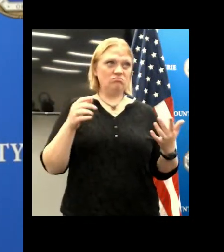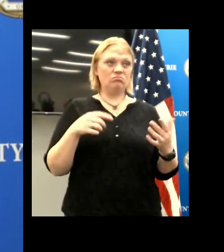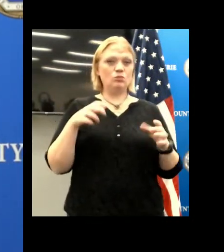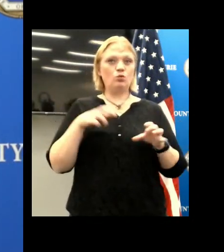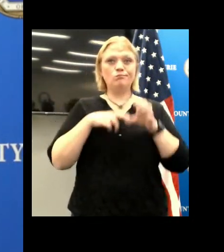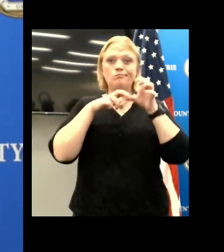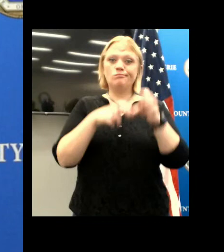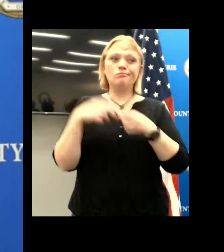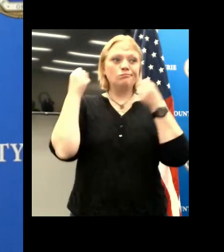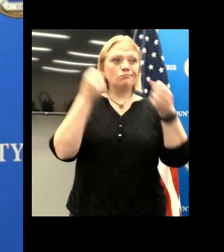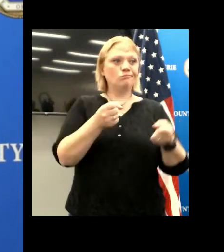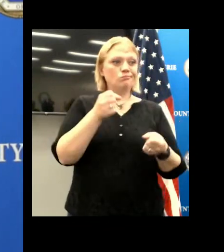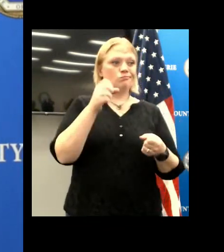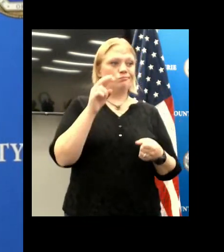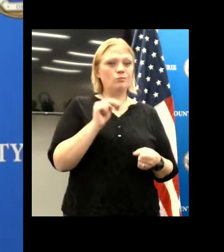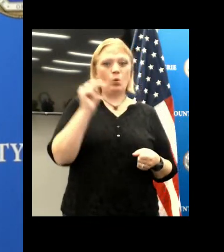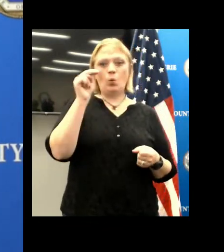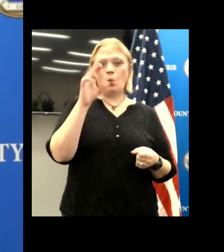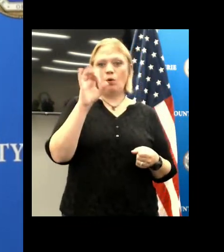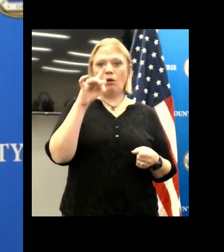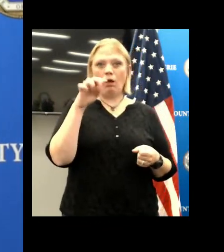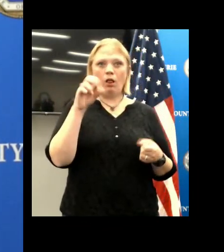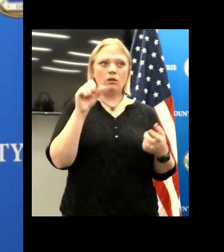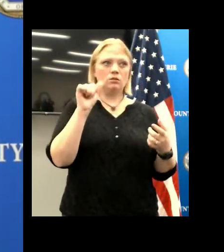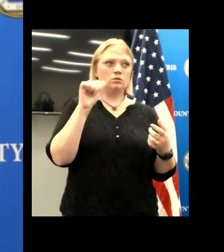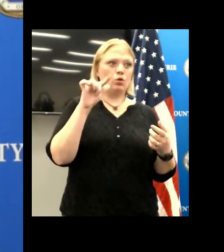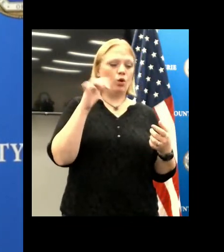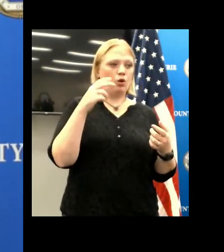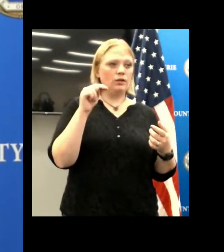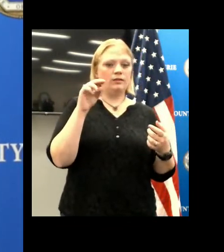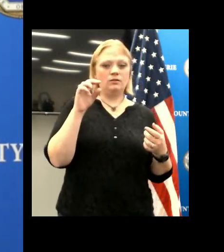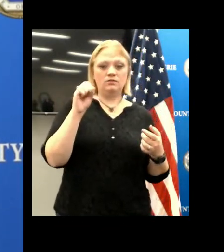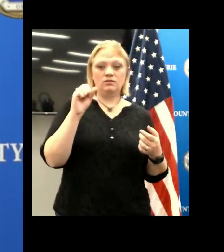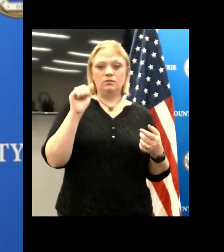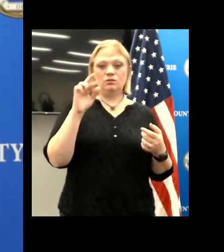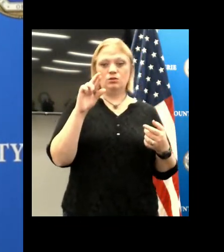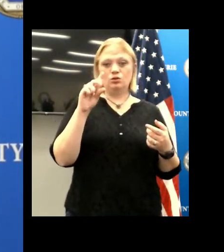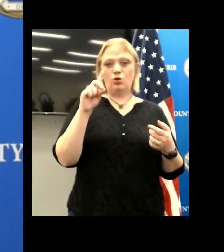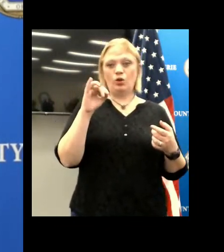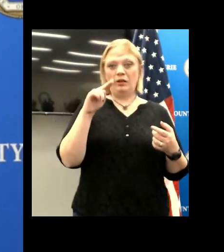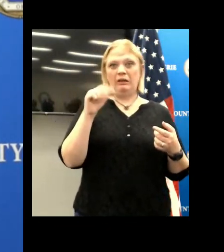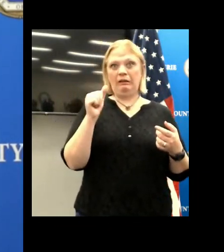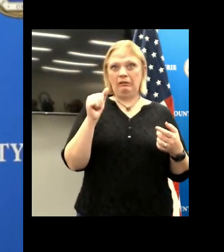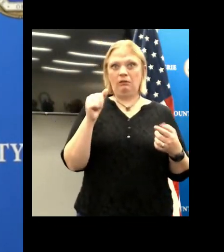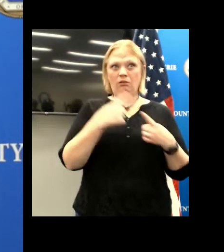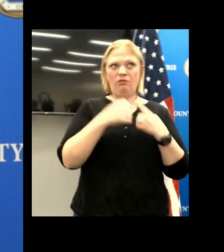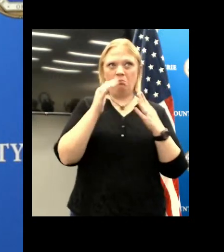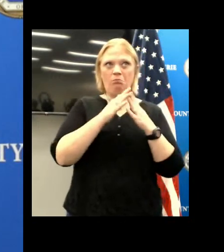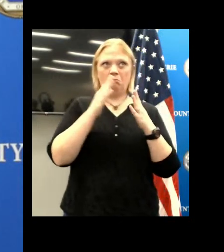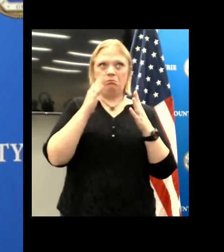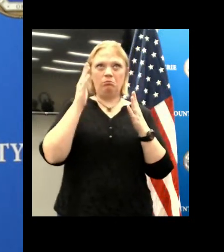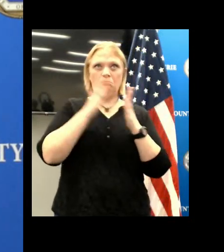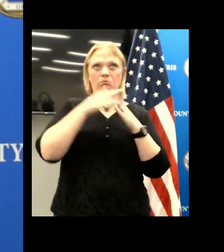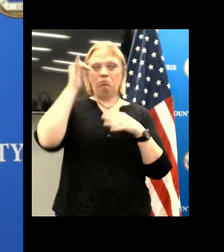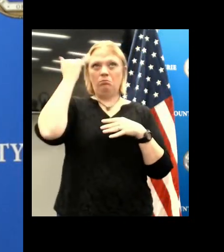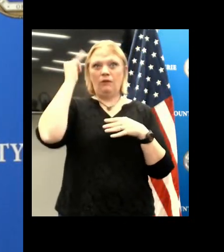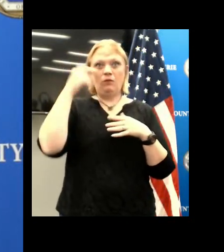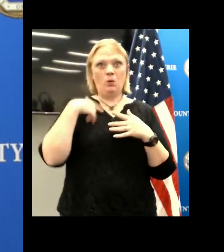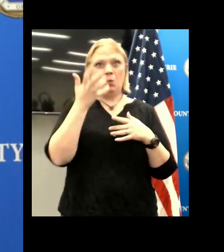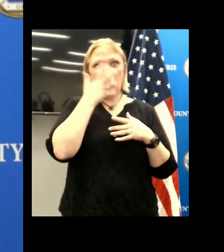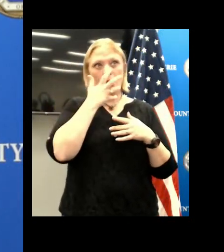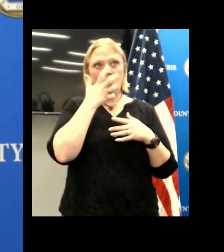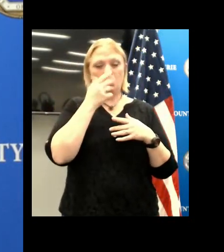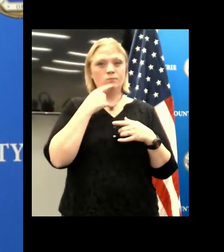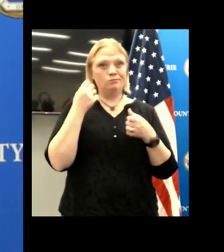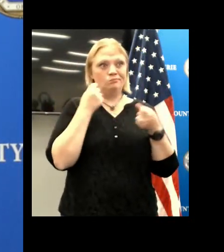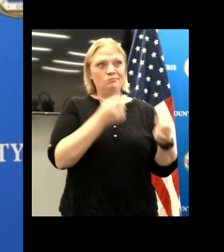ride, go down to North Collins, go to Alden, go to Sardinia, if you really want to go for a pretty good ride from the city of Buffalo. But they've had less